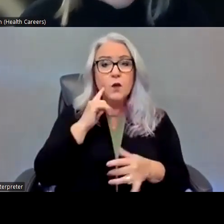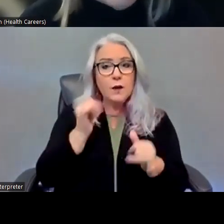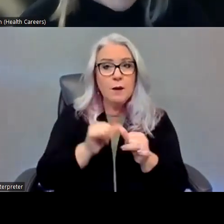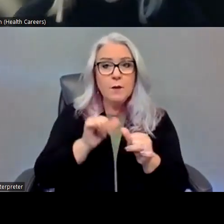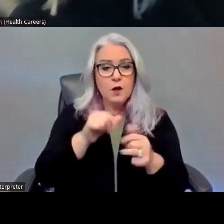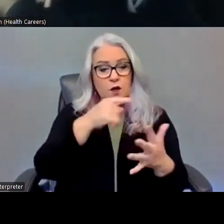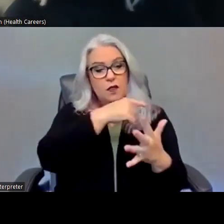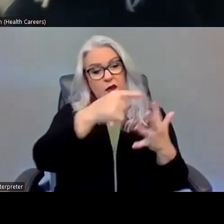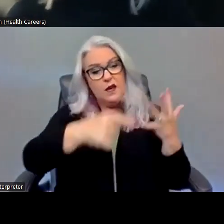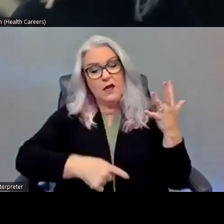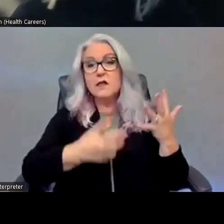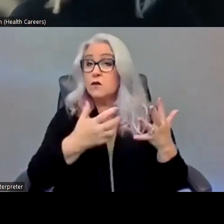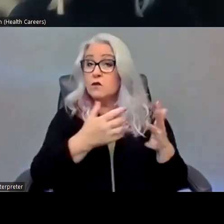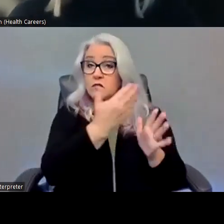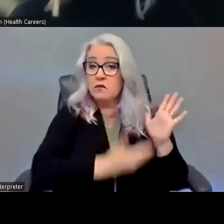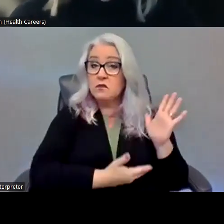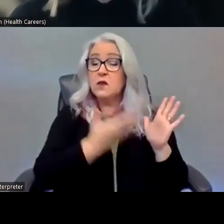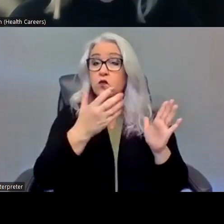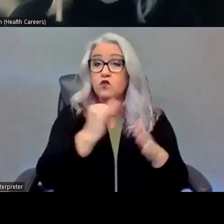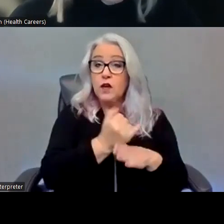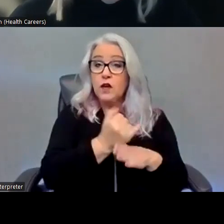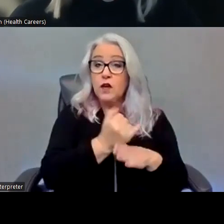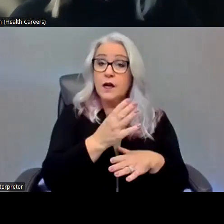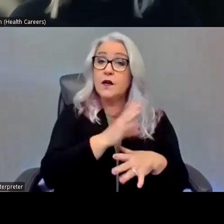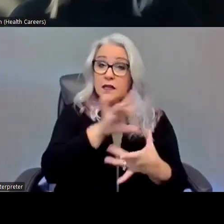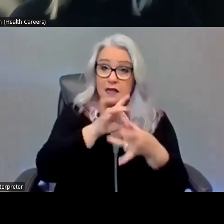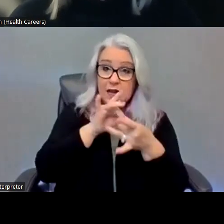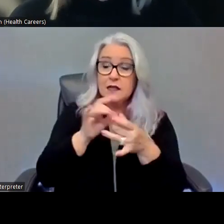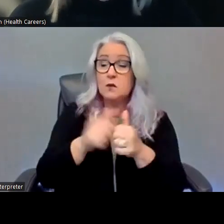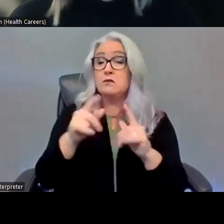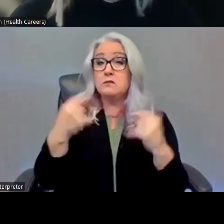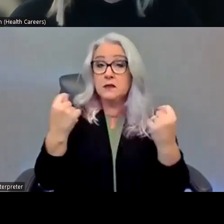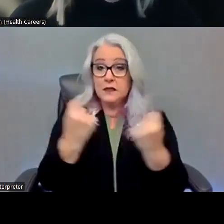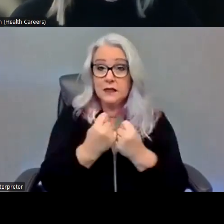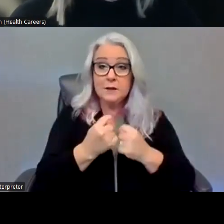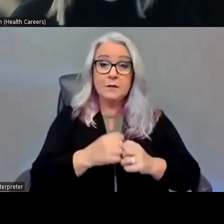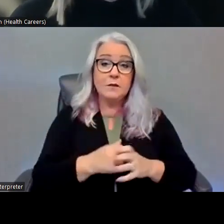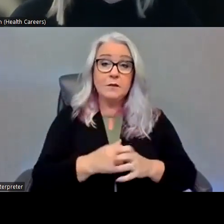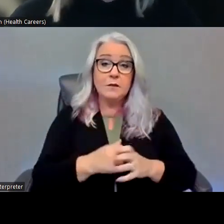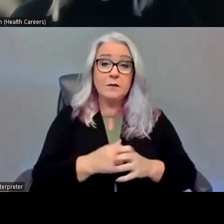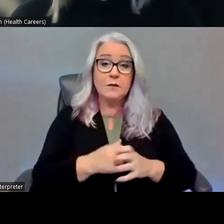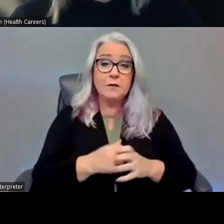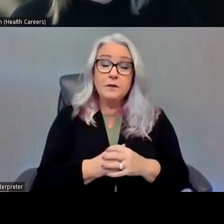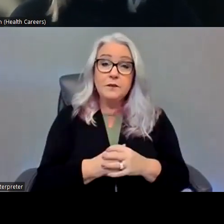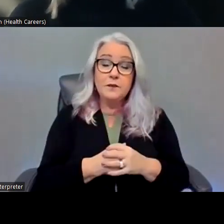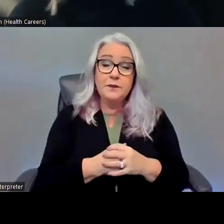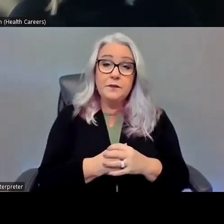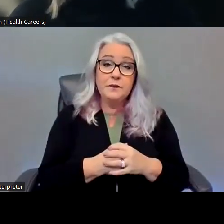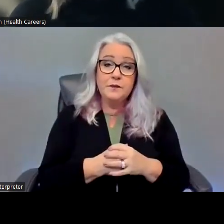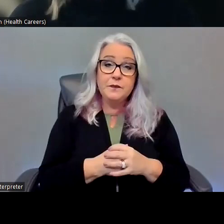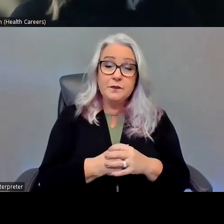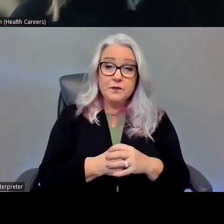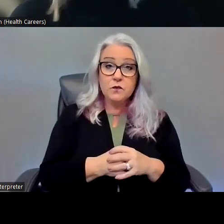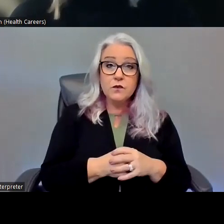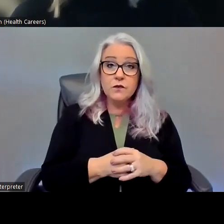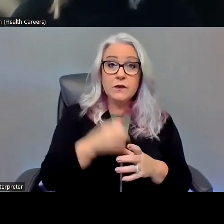are members of teams. Also, anytime you're a member of a team and